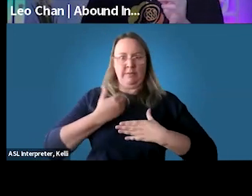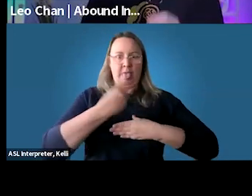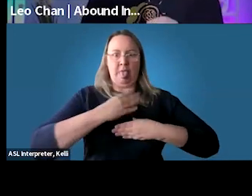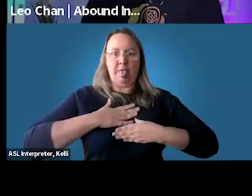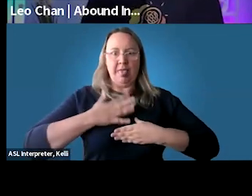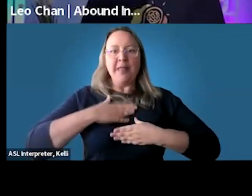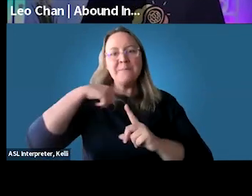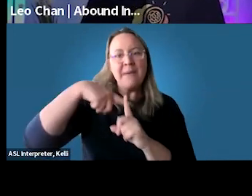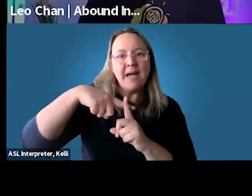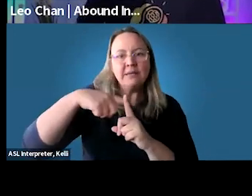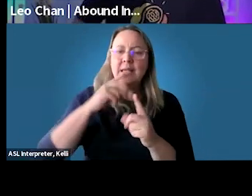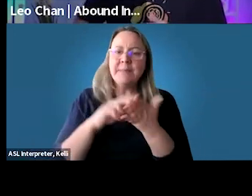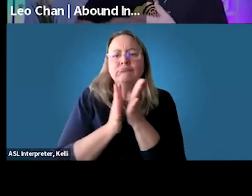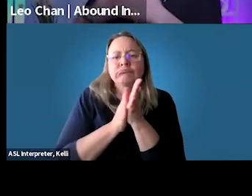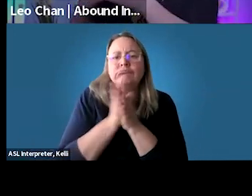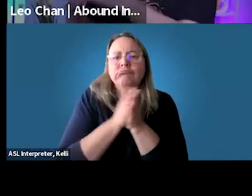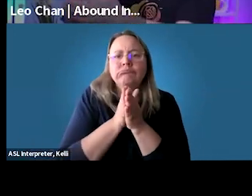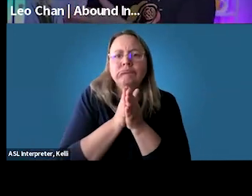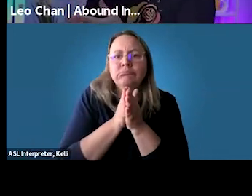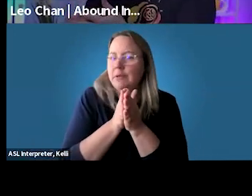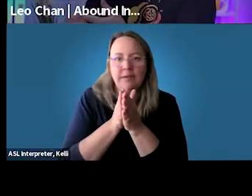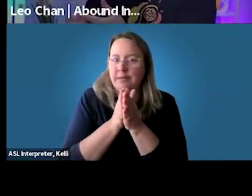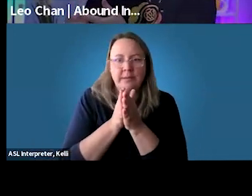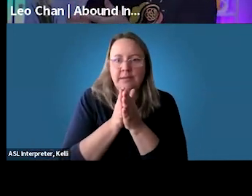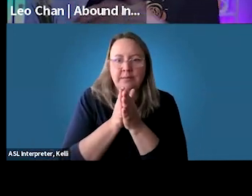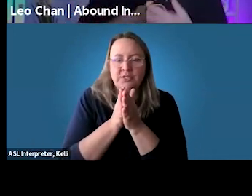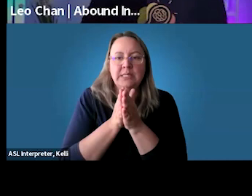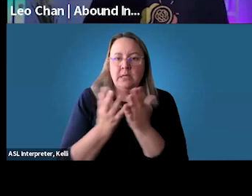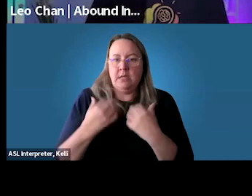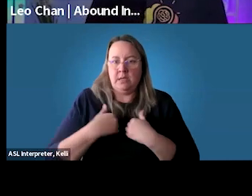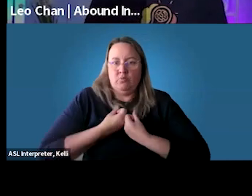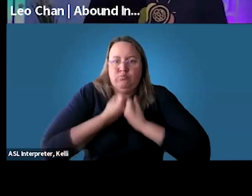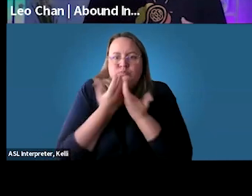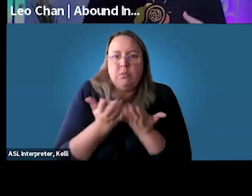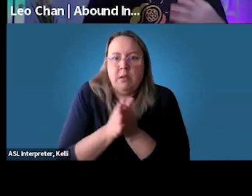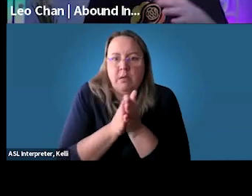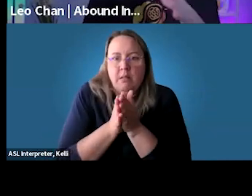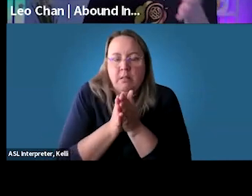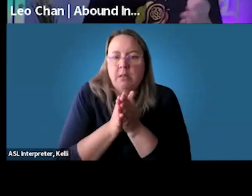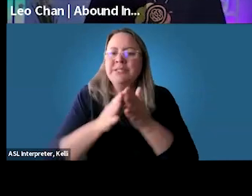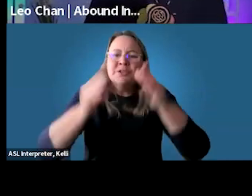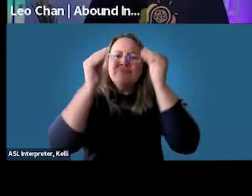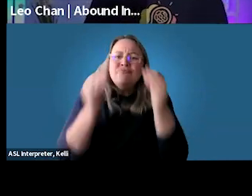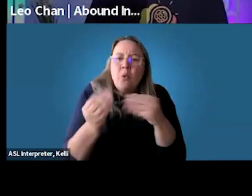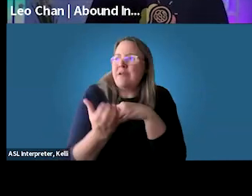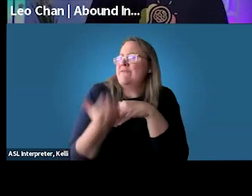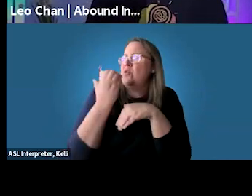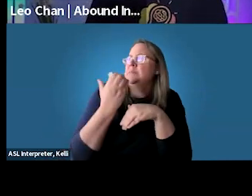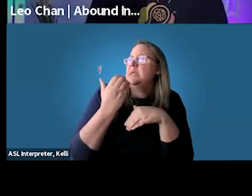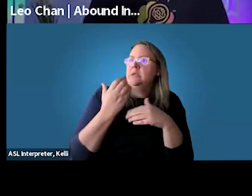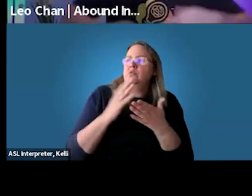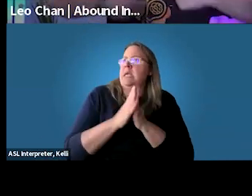also intrinsically motivated and not extrinsically motivated. So in other words, nobody can force you to be